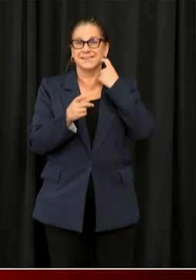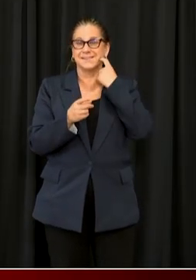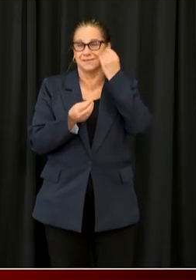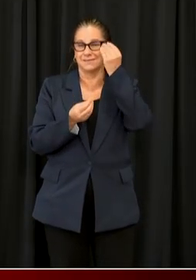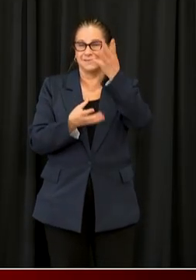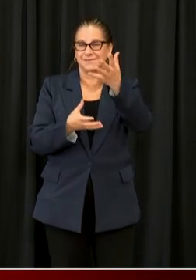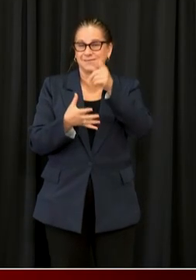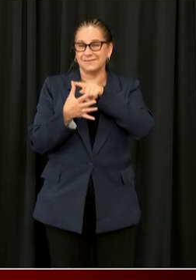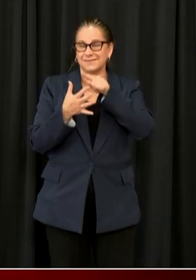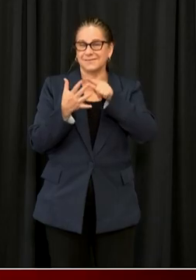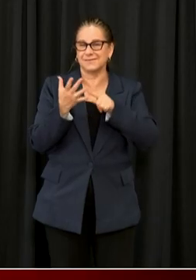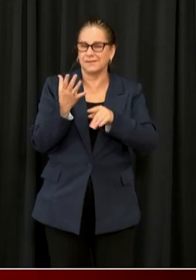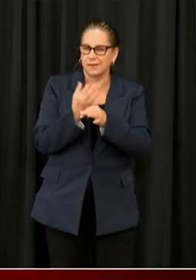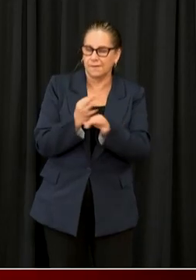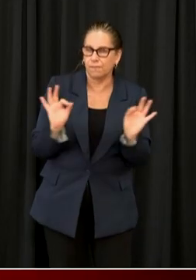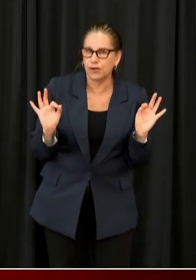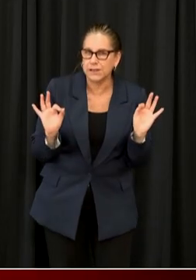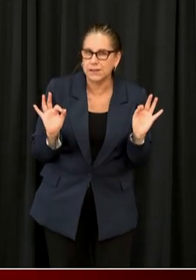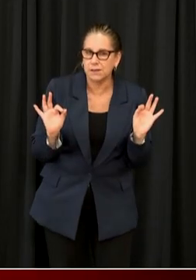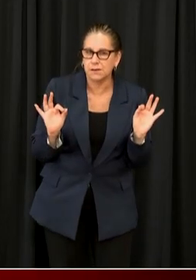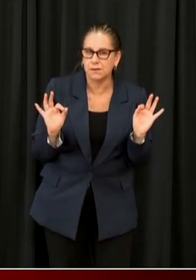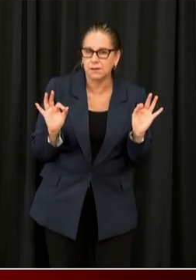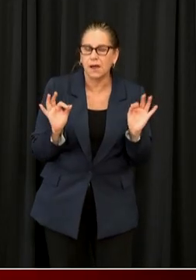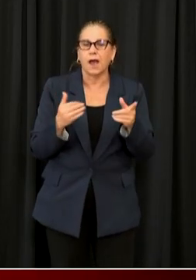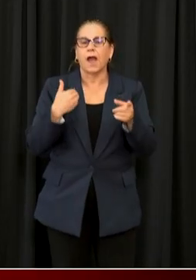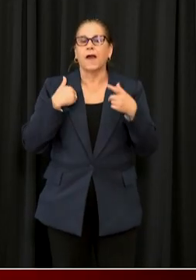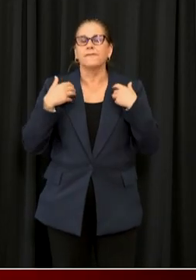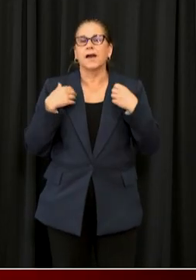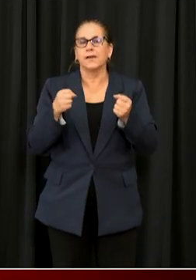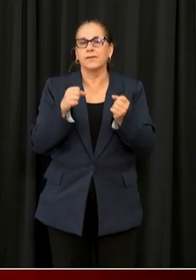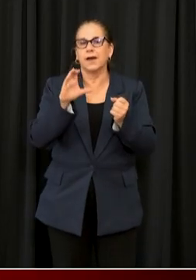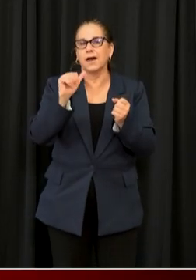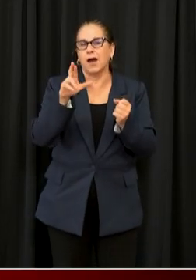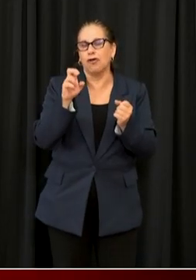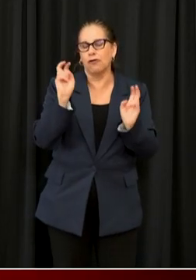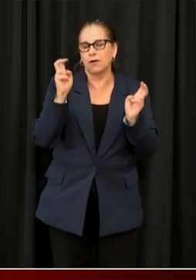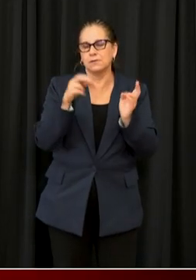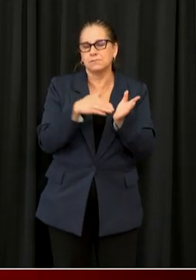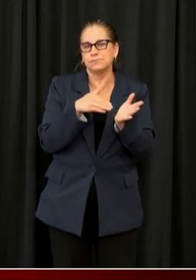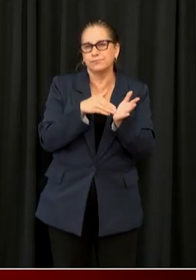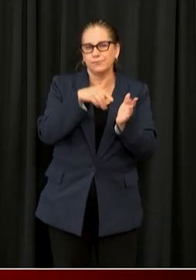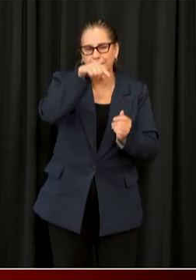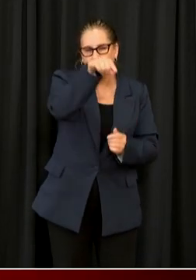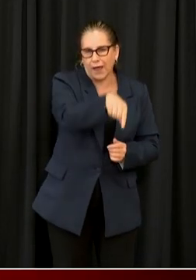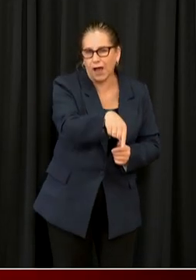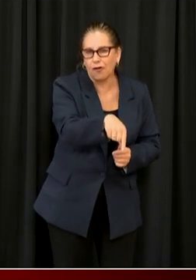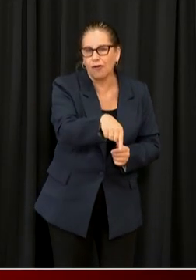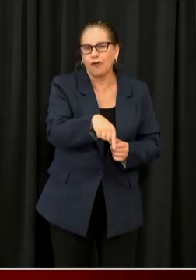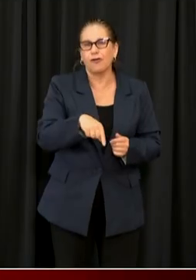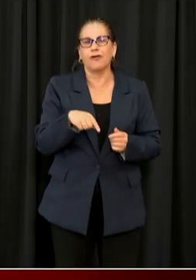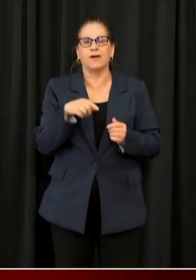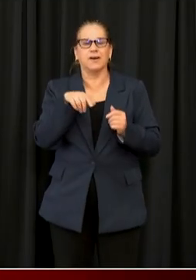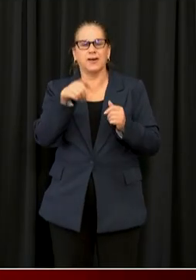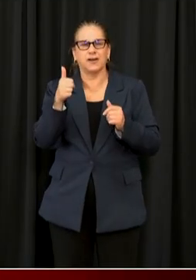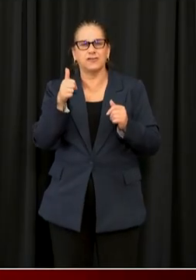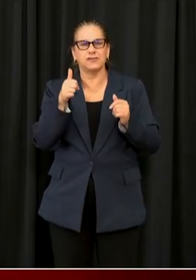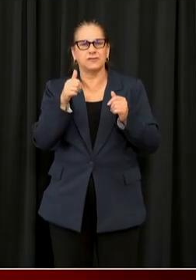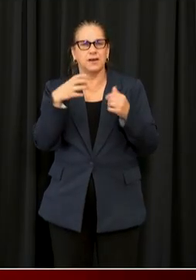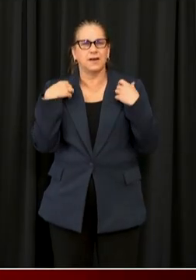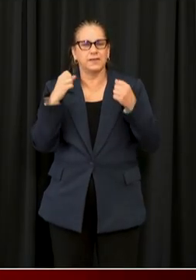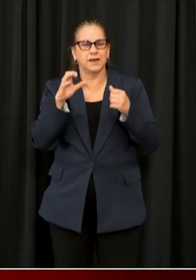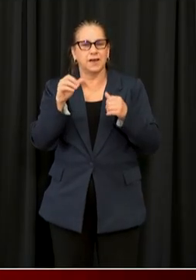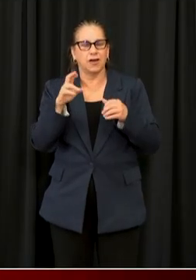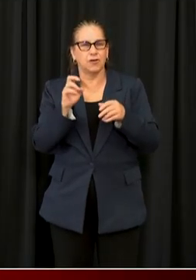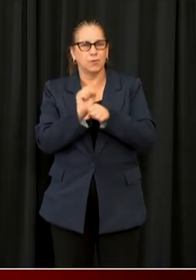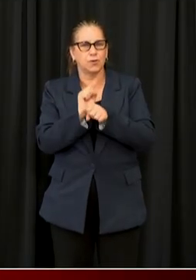healthcare providers who offer care here in the district and any of our wonderful healthcare facilities to receive testing. And so we want to